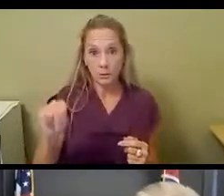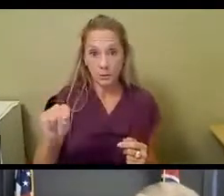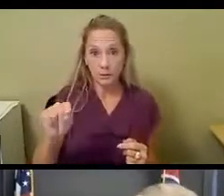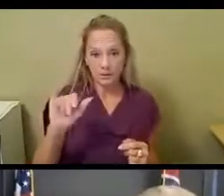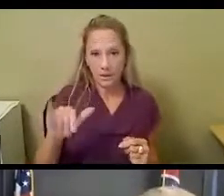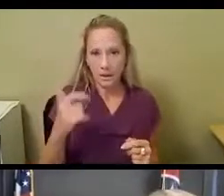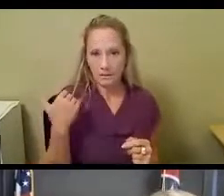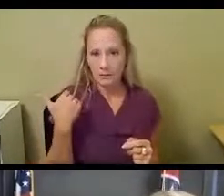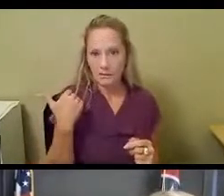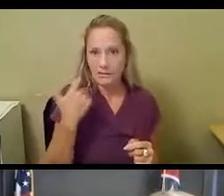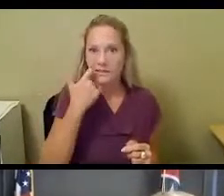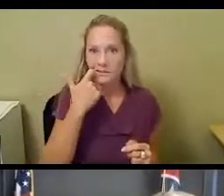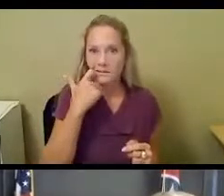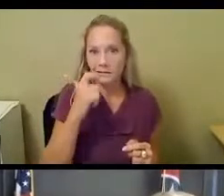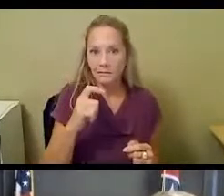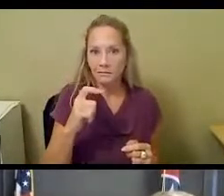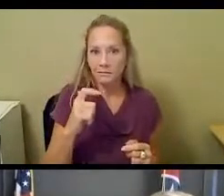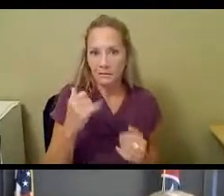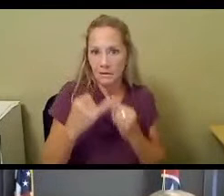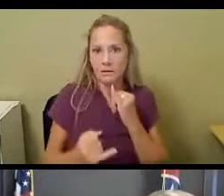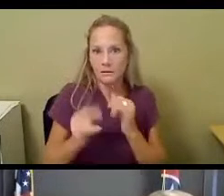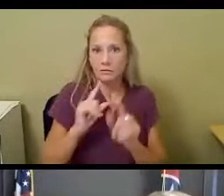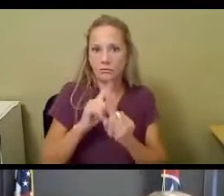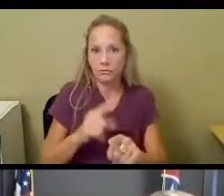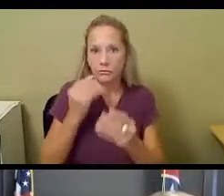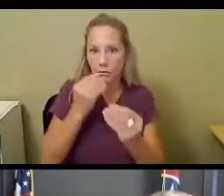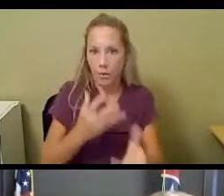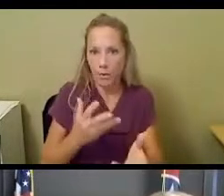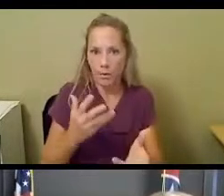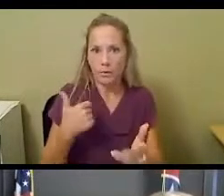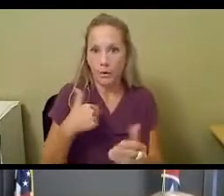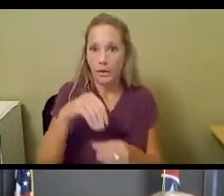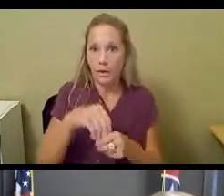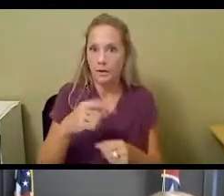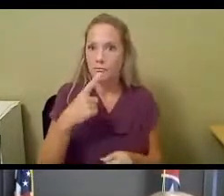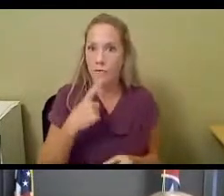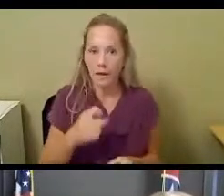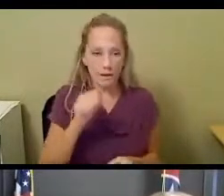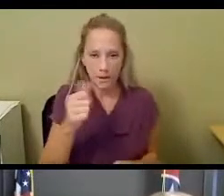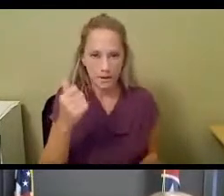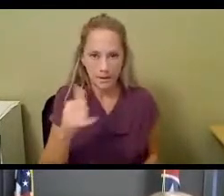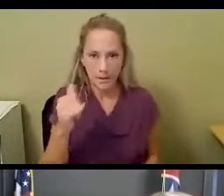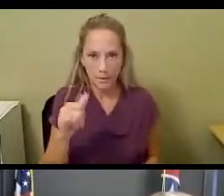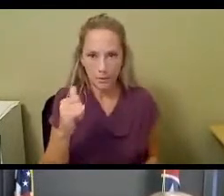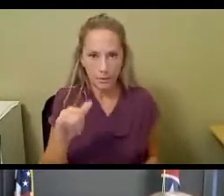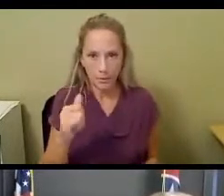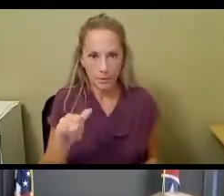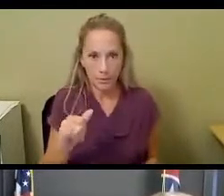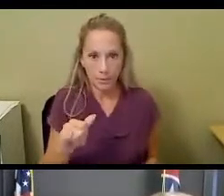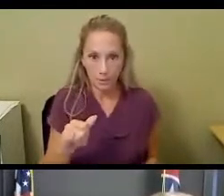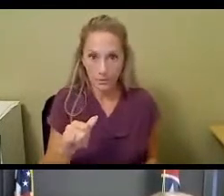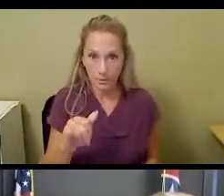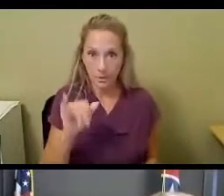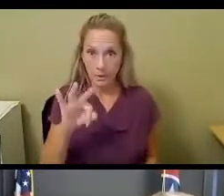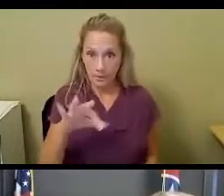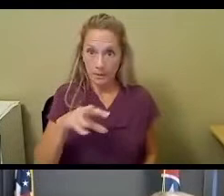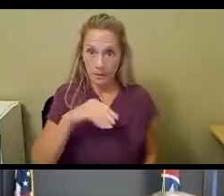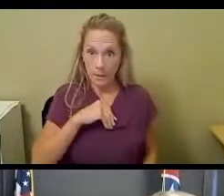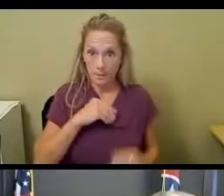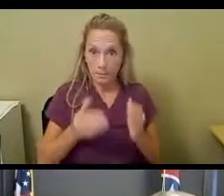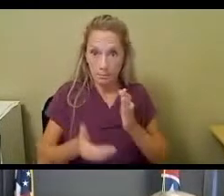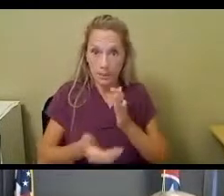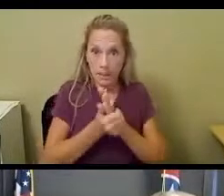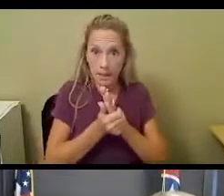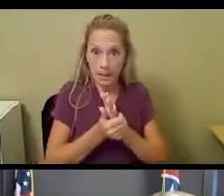latest report, and we were in the red zone, not the yellow zone. So would that be an acceptable